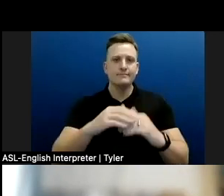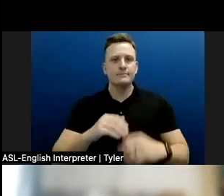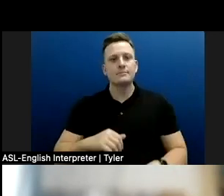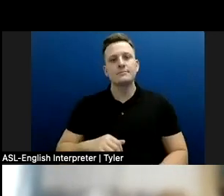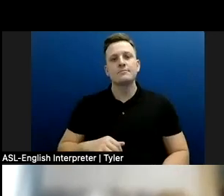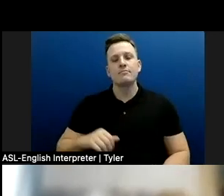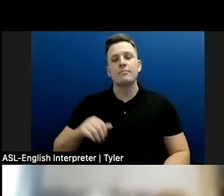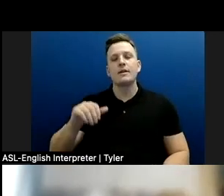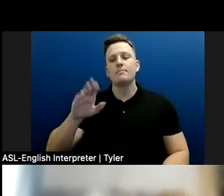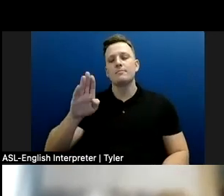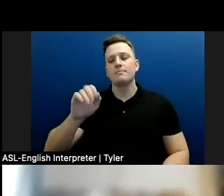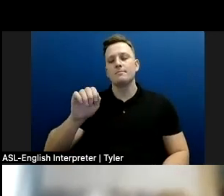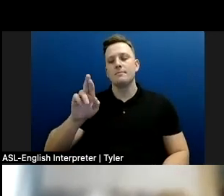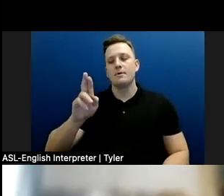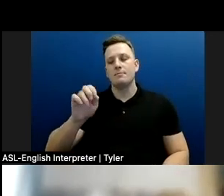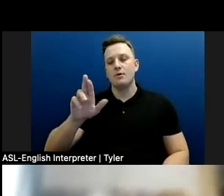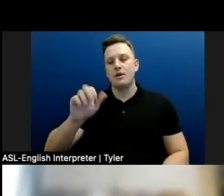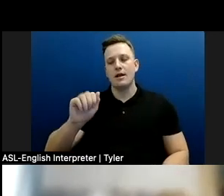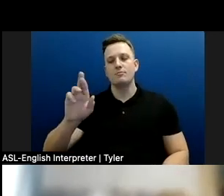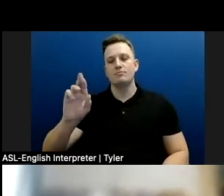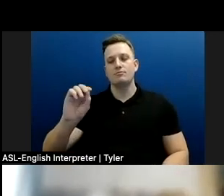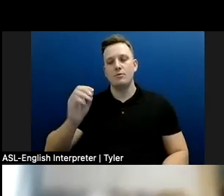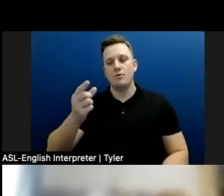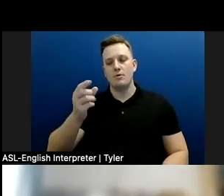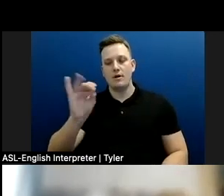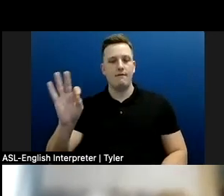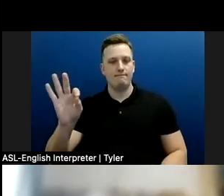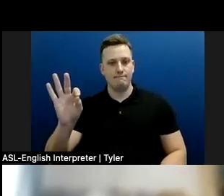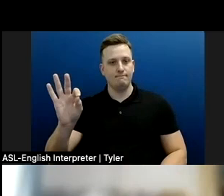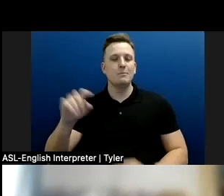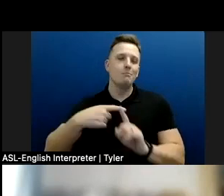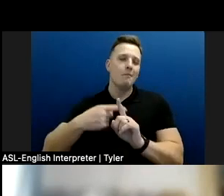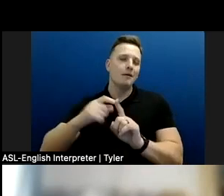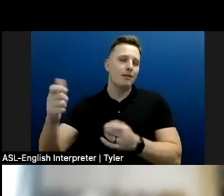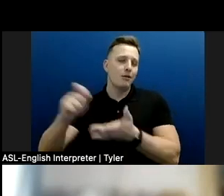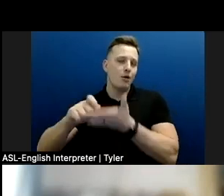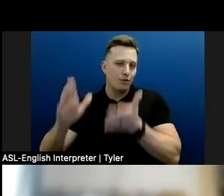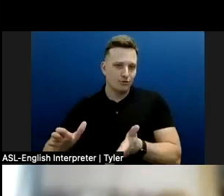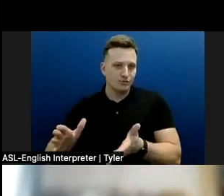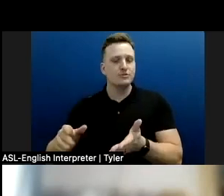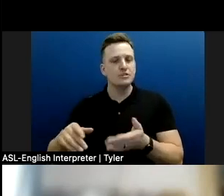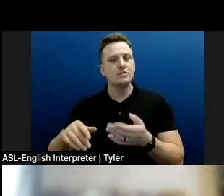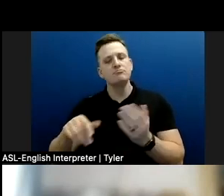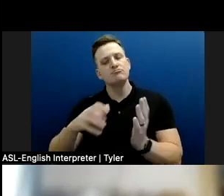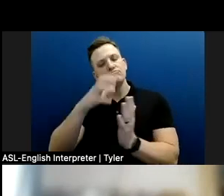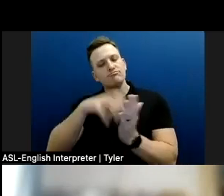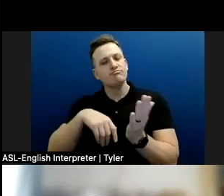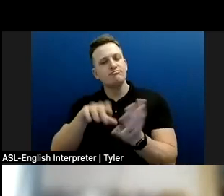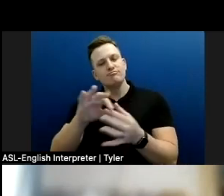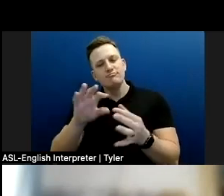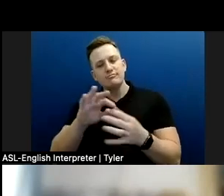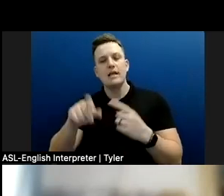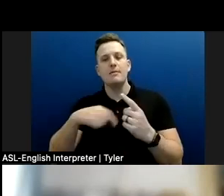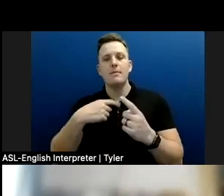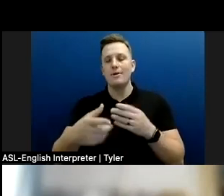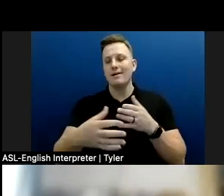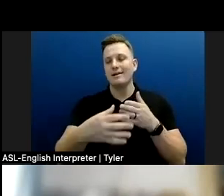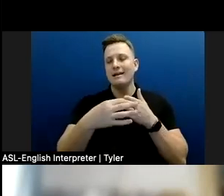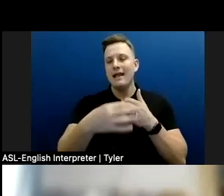some colleagues in one of their publications, they describe this concept of guided